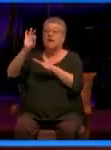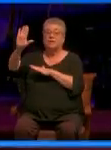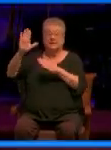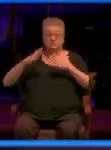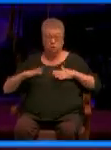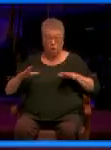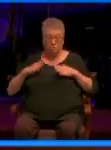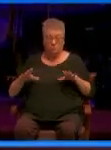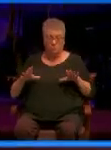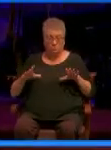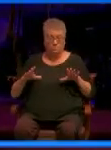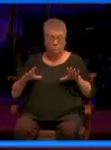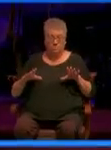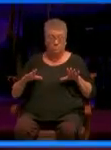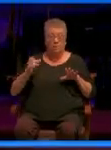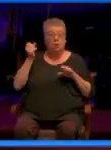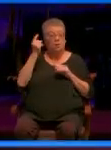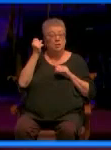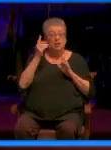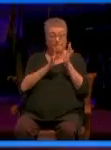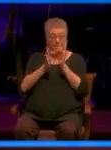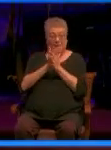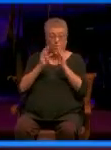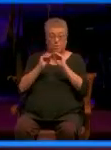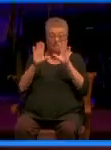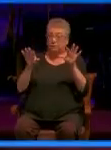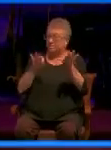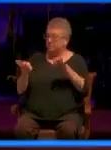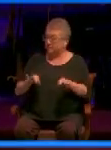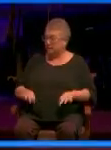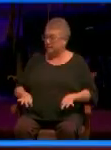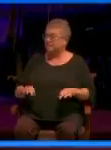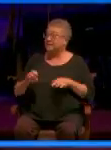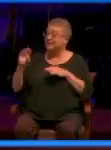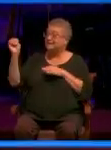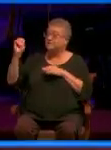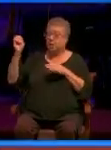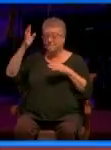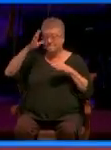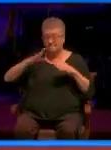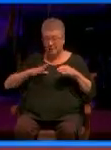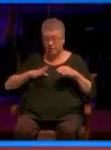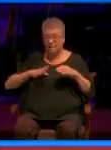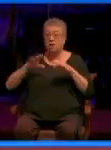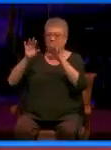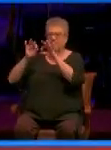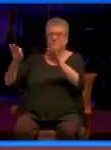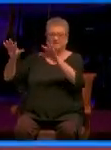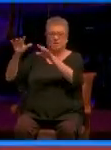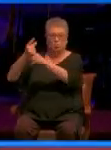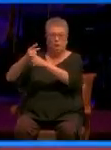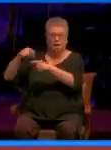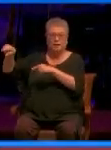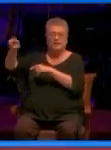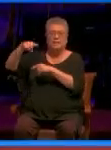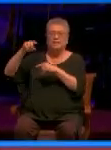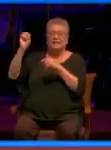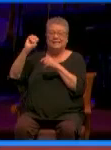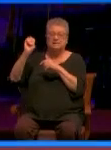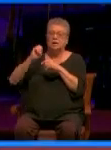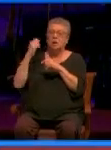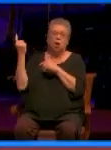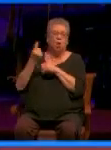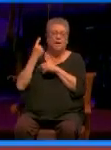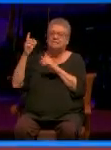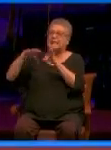we understand that the Bible has already told us that Esau was a man of the field, right? Which means Esau was